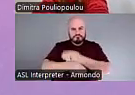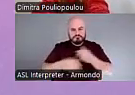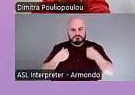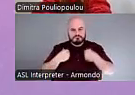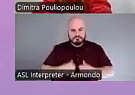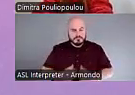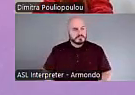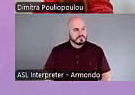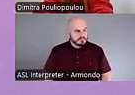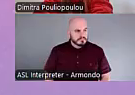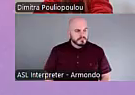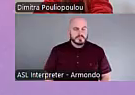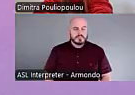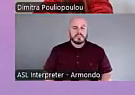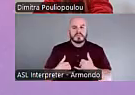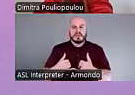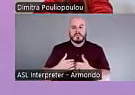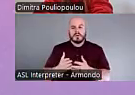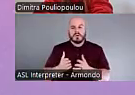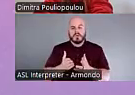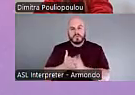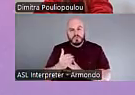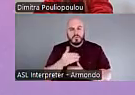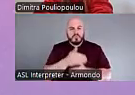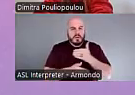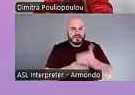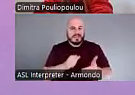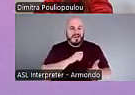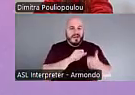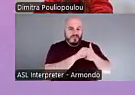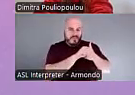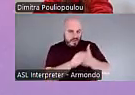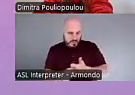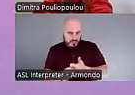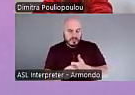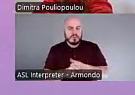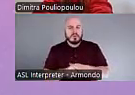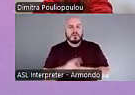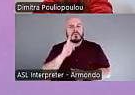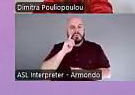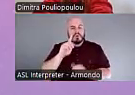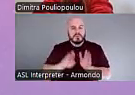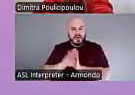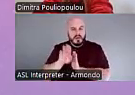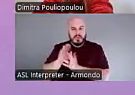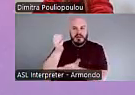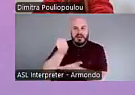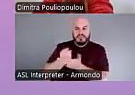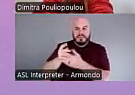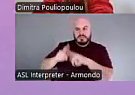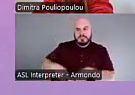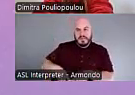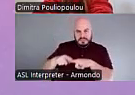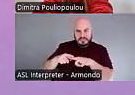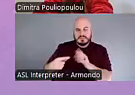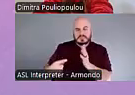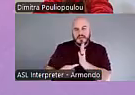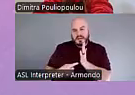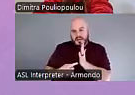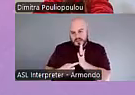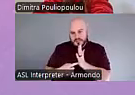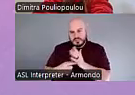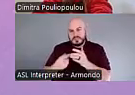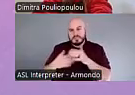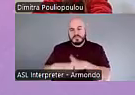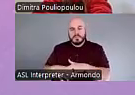Today I'll be walking you through the process that I followed in developing an evidence-based technology-enabled joint